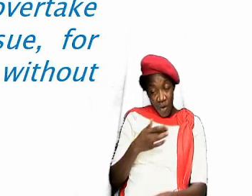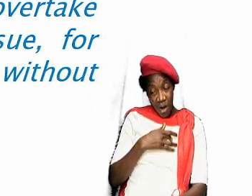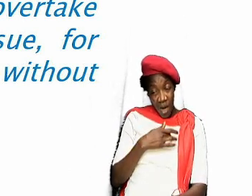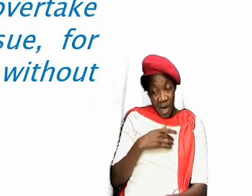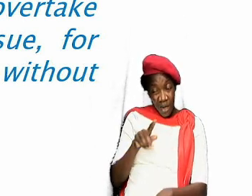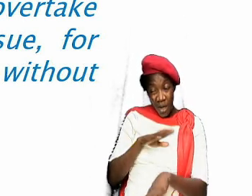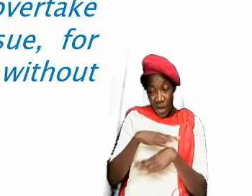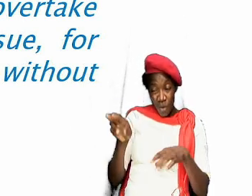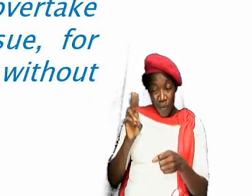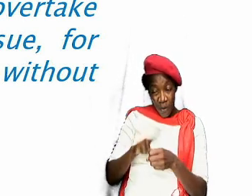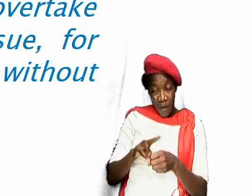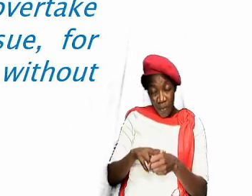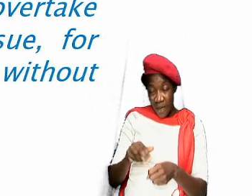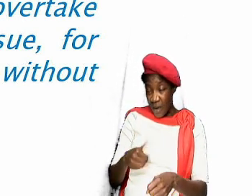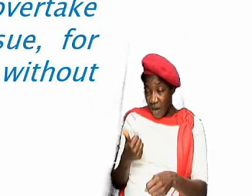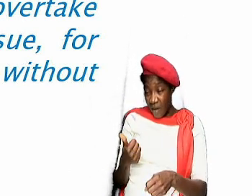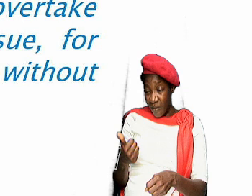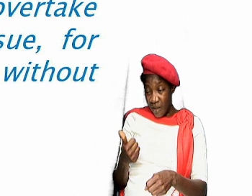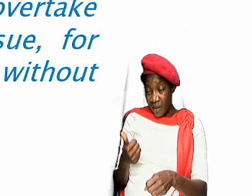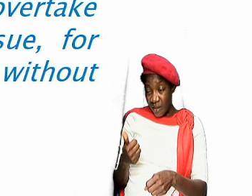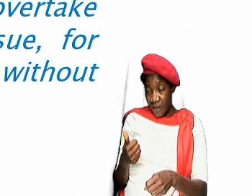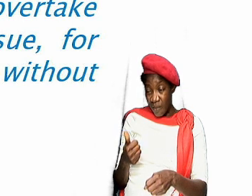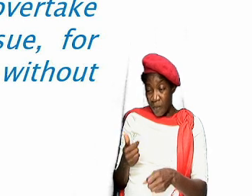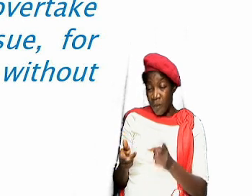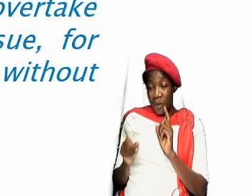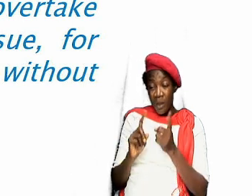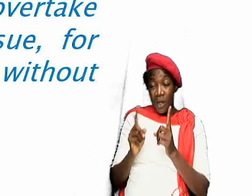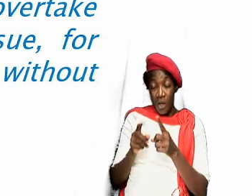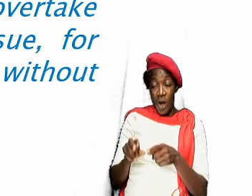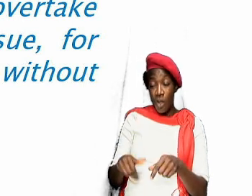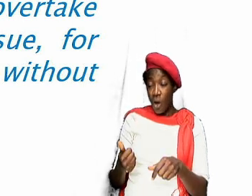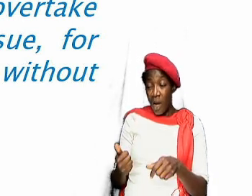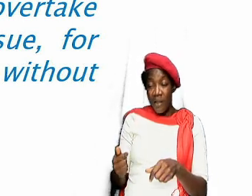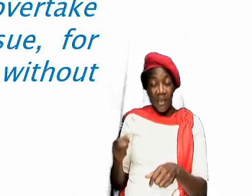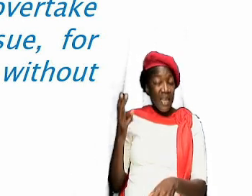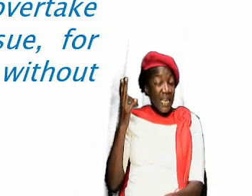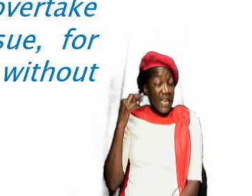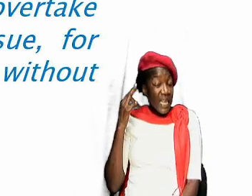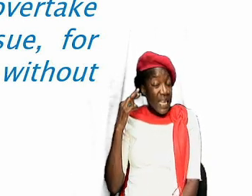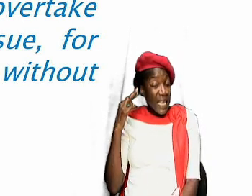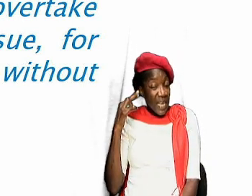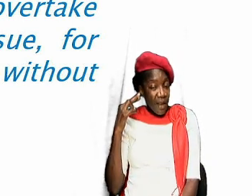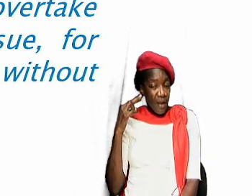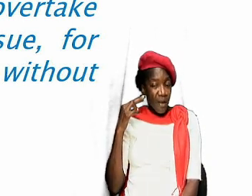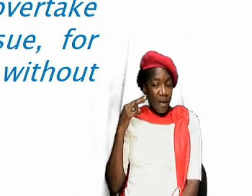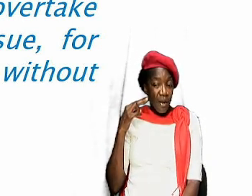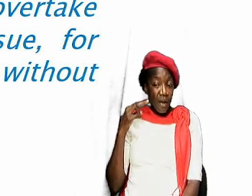others. Right? Even when we talk to others and hear their suggestions, we should